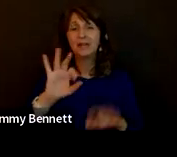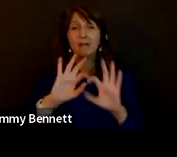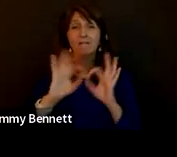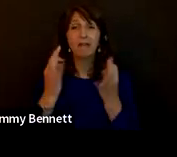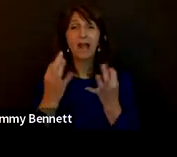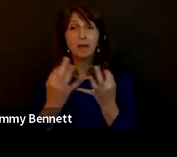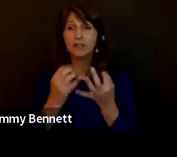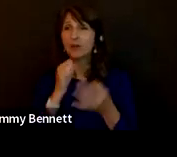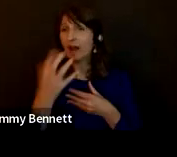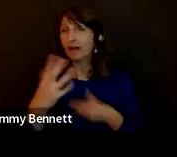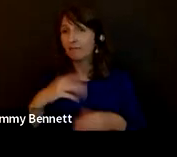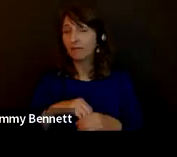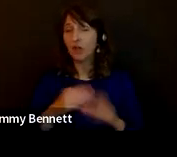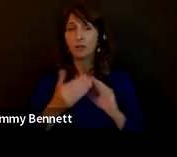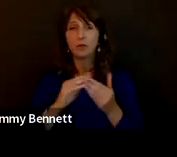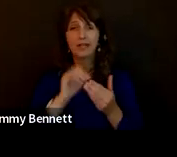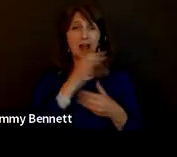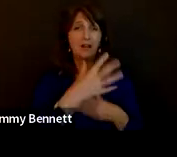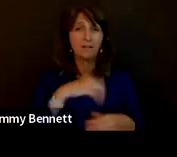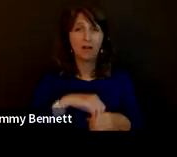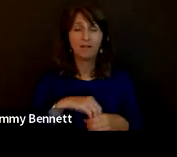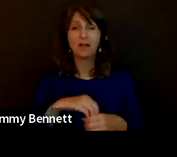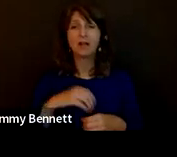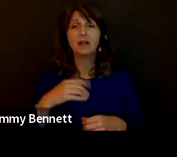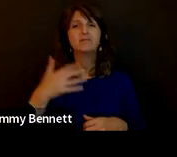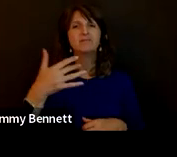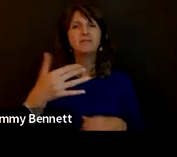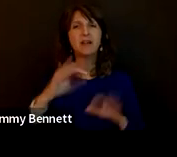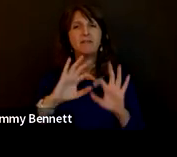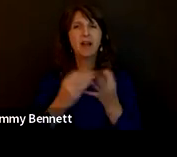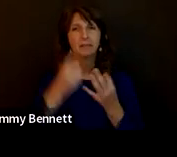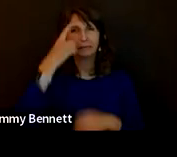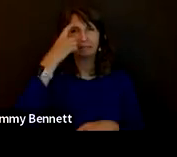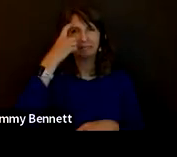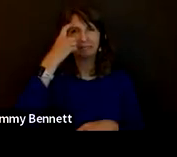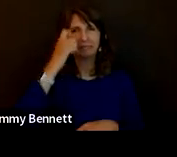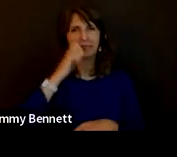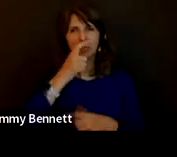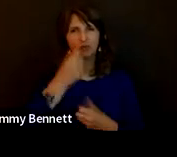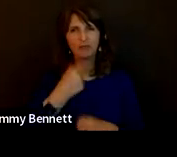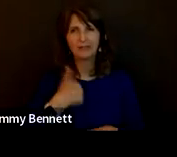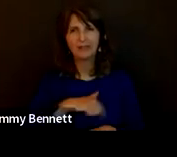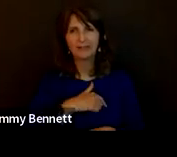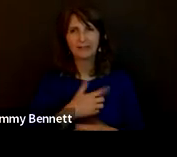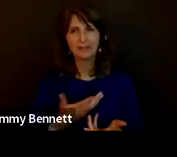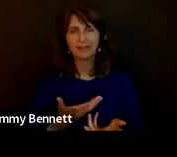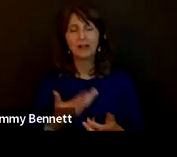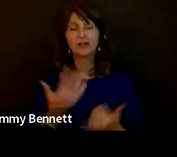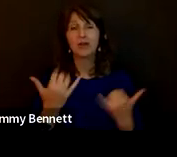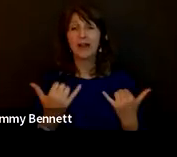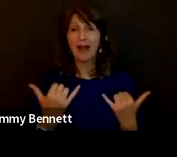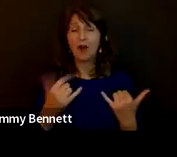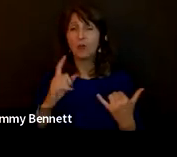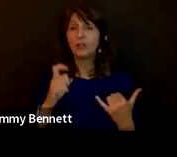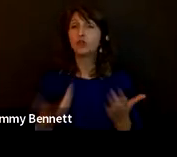families out. They get to the point where they don't trust us. So now that's what we're working on now, is rebuilding trust